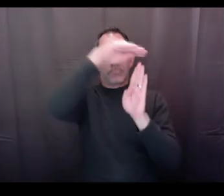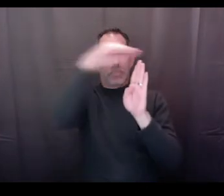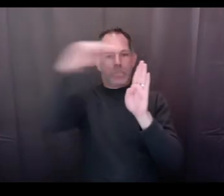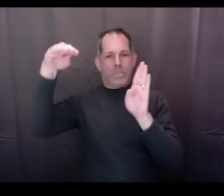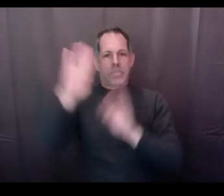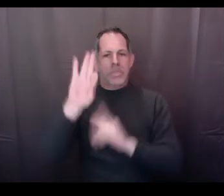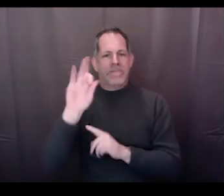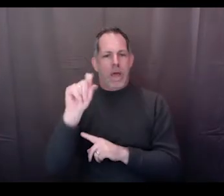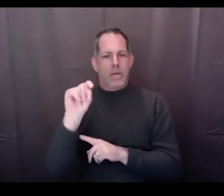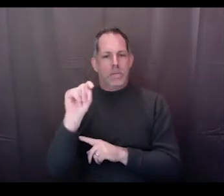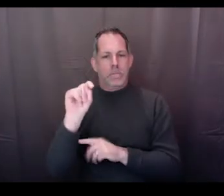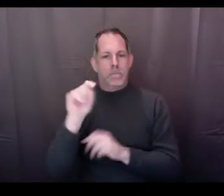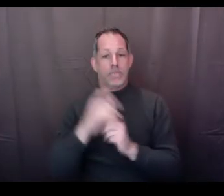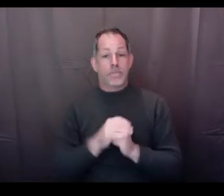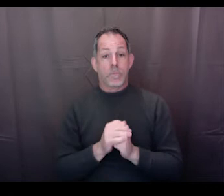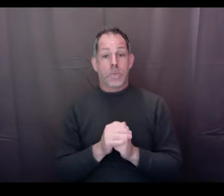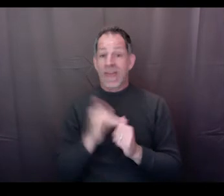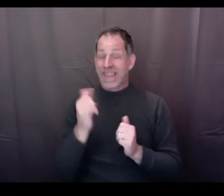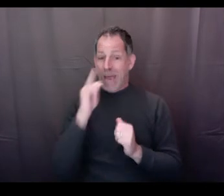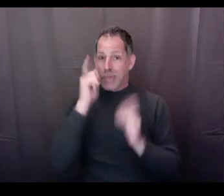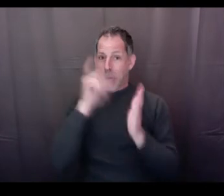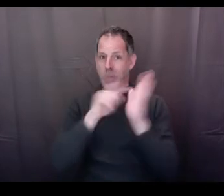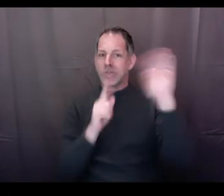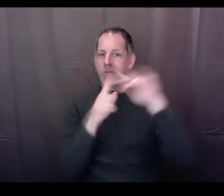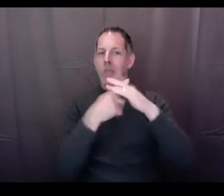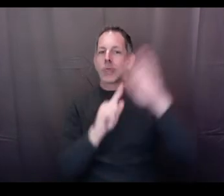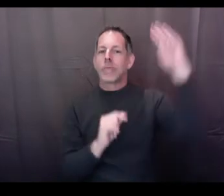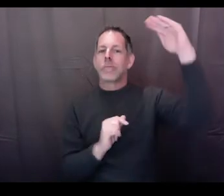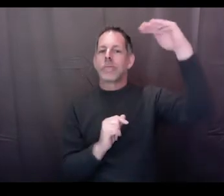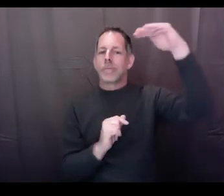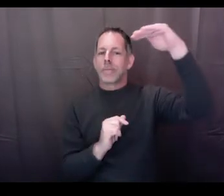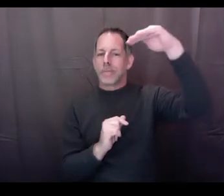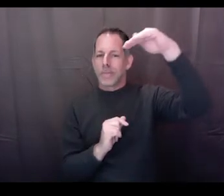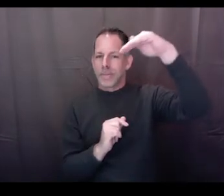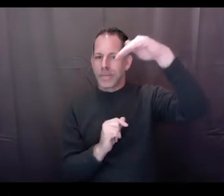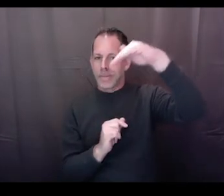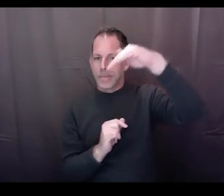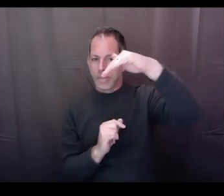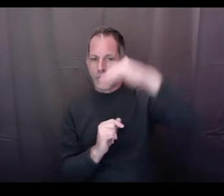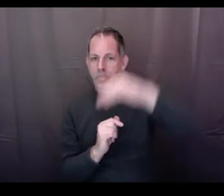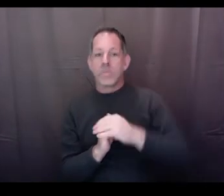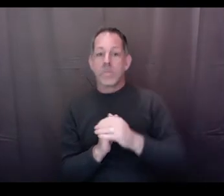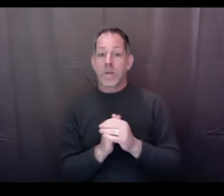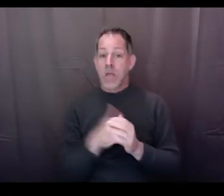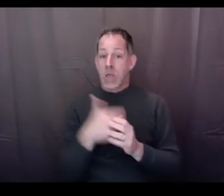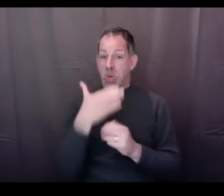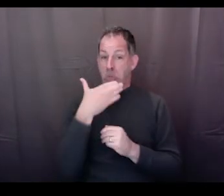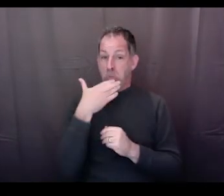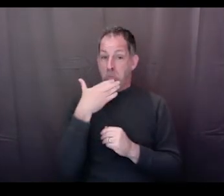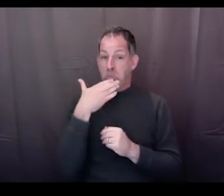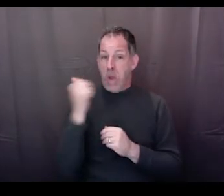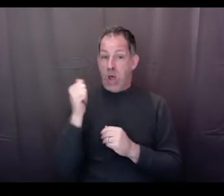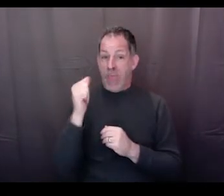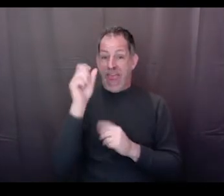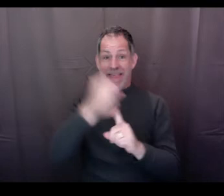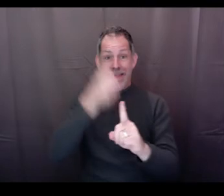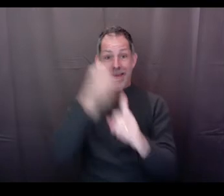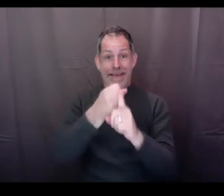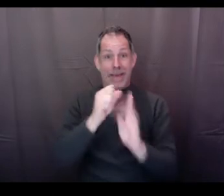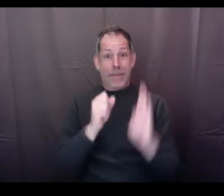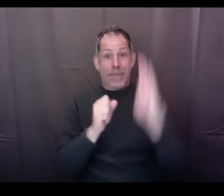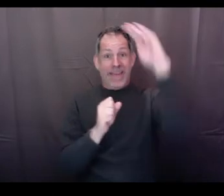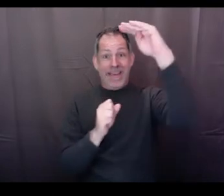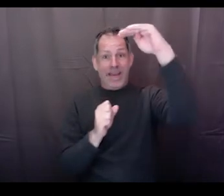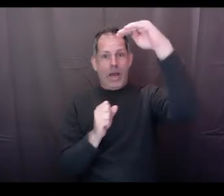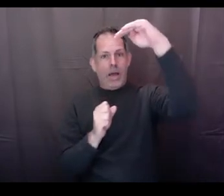ago. But now that things have been coming down somewhat, you know, much down from the peak, we're